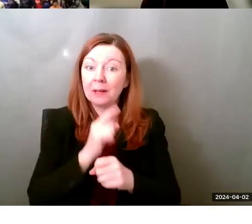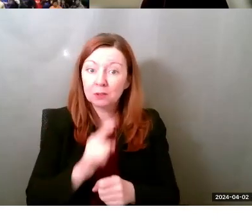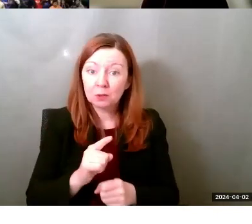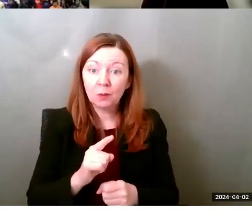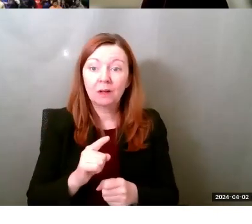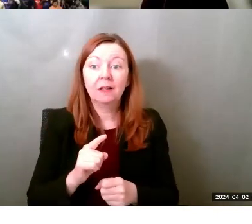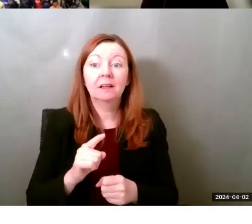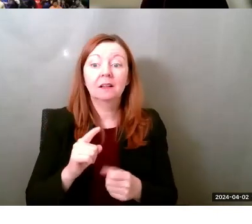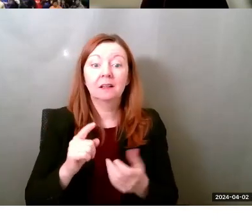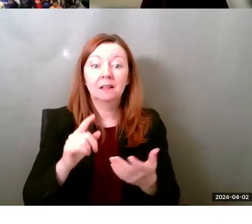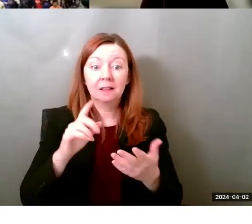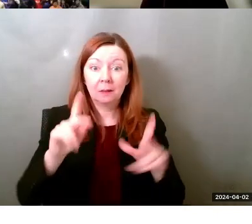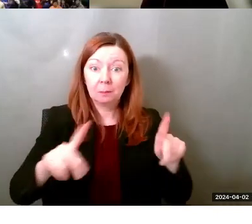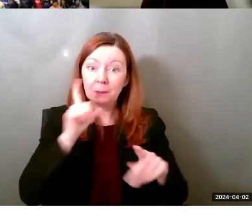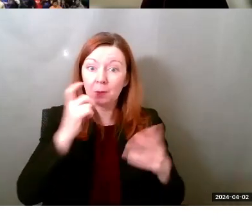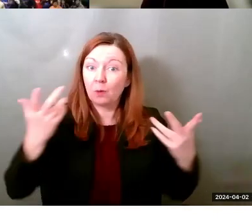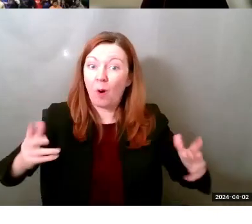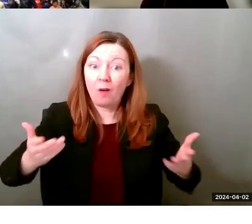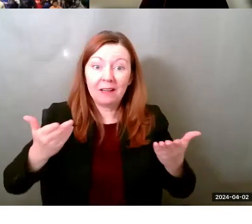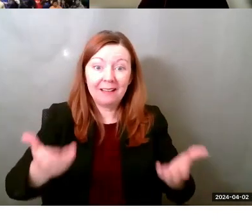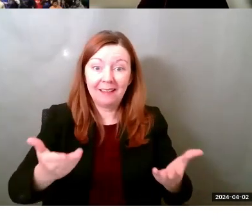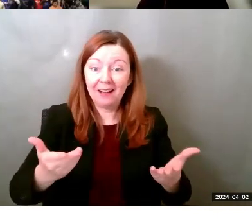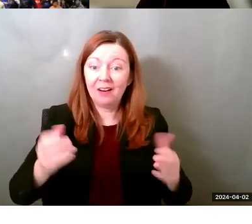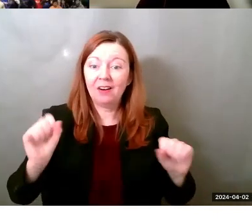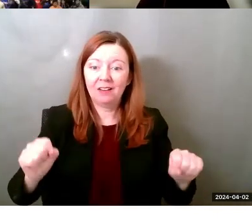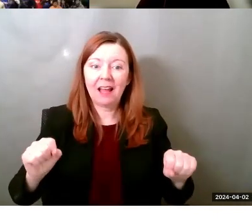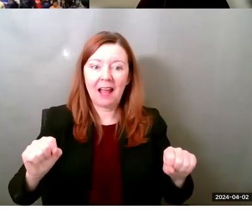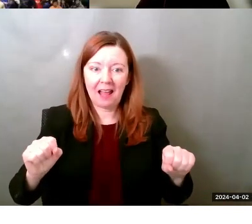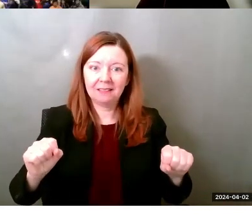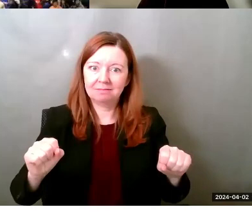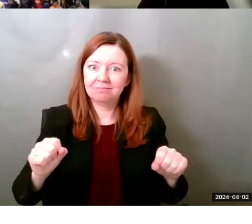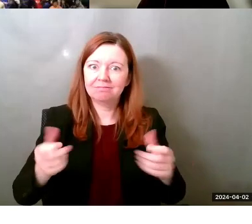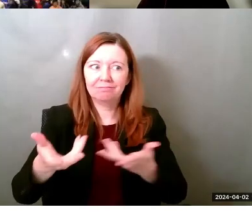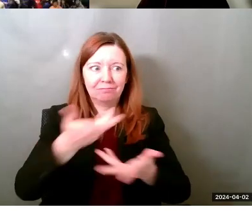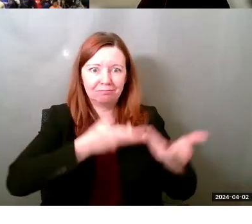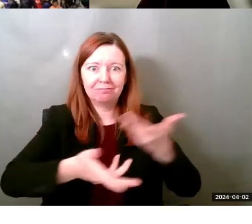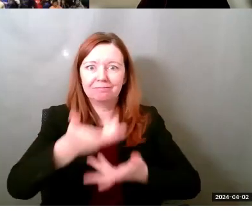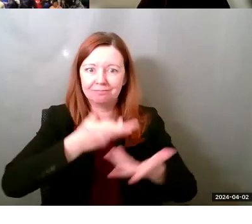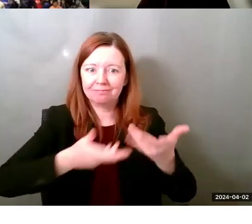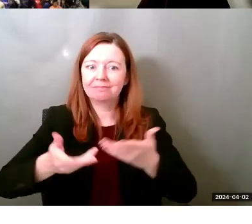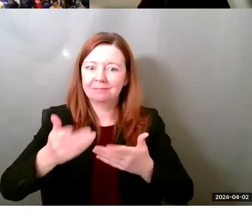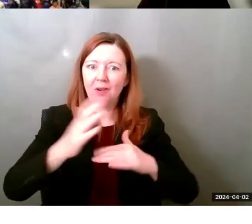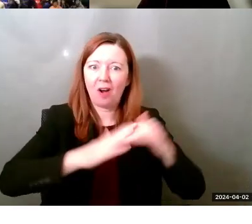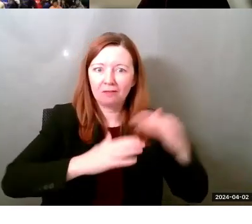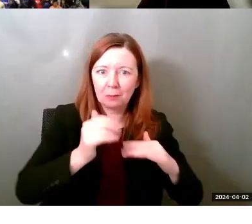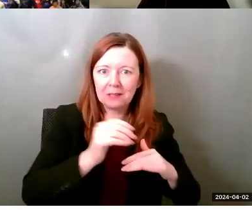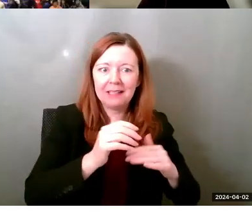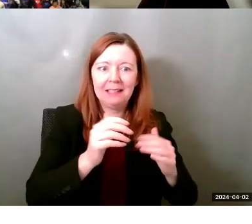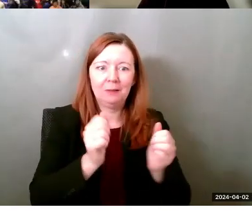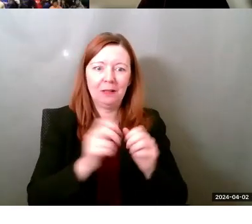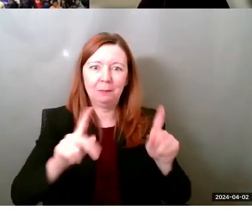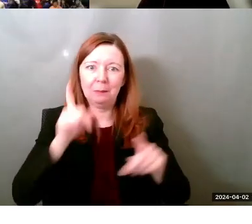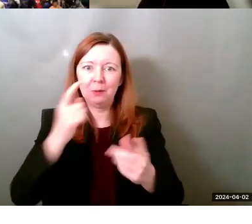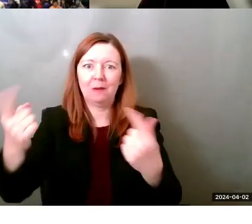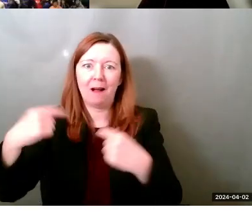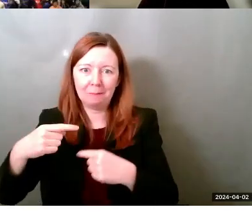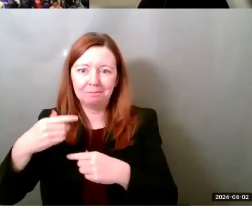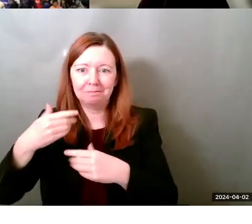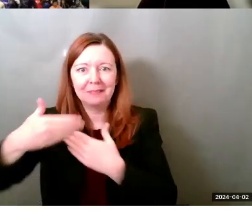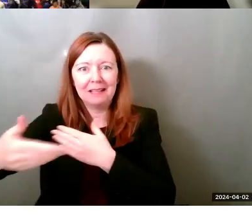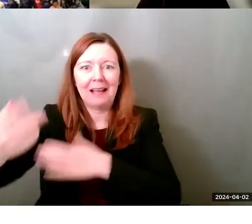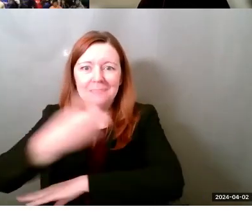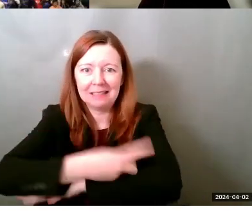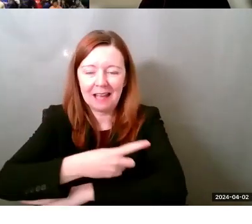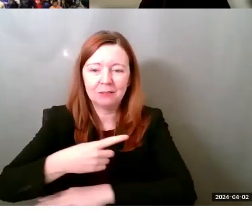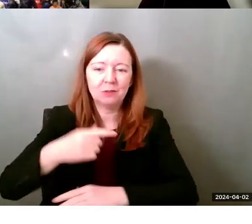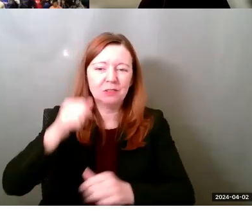that those who are there today can coexist comfortably with those who are coming tomorrow. So if you just hold that in your mind for now, I'll